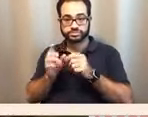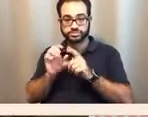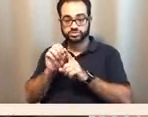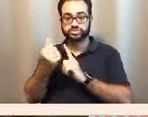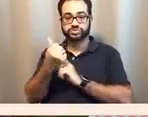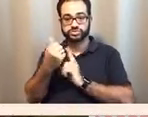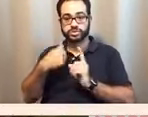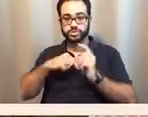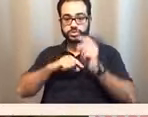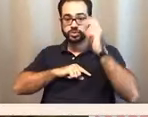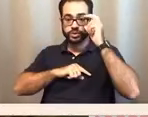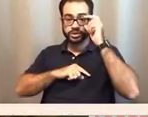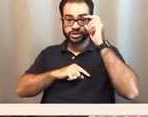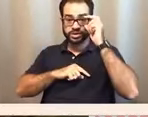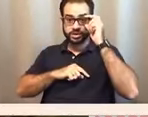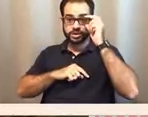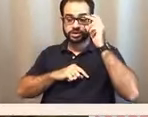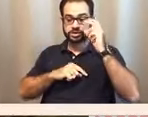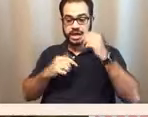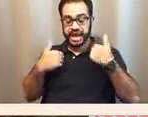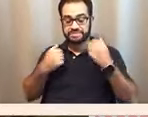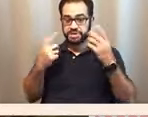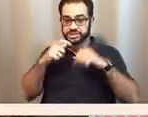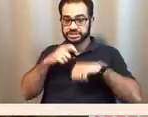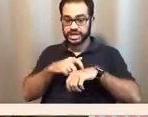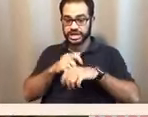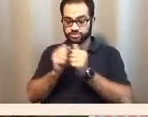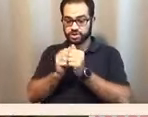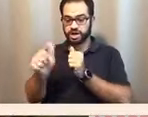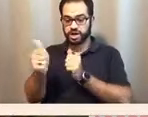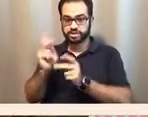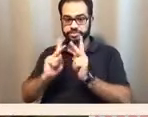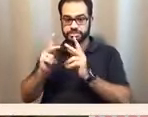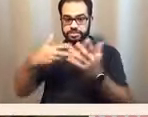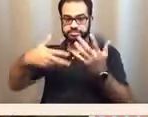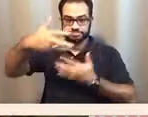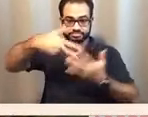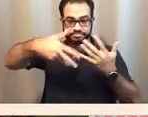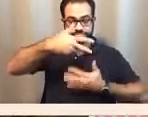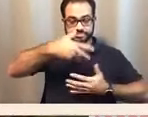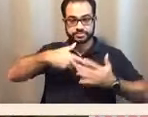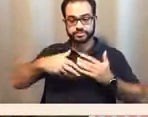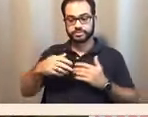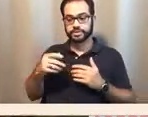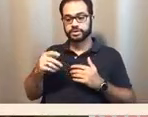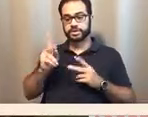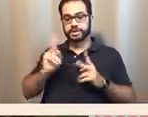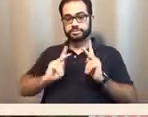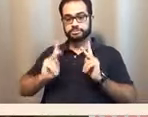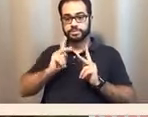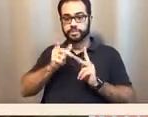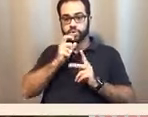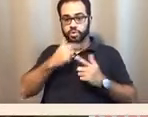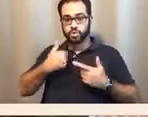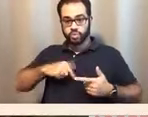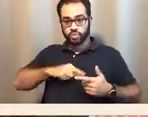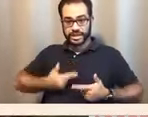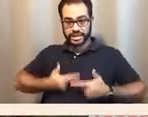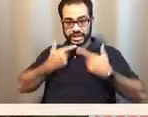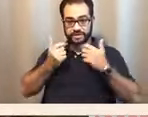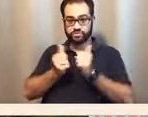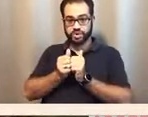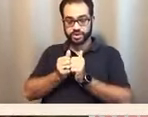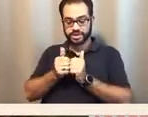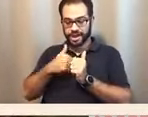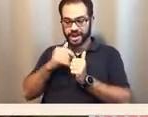time in other people's faces. And the very people that we live with and have those intimate